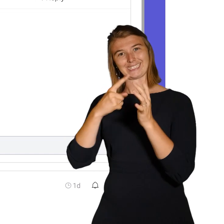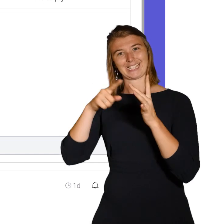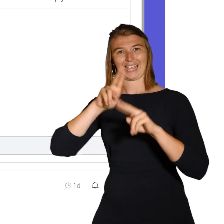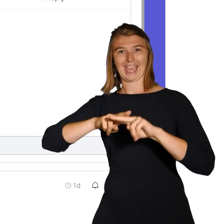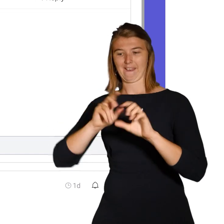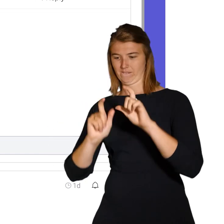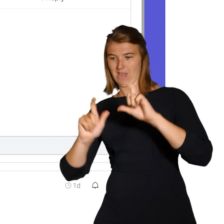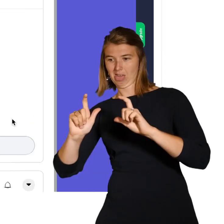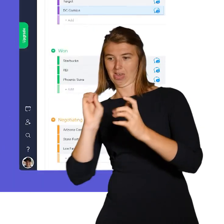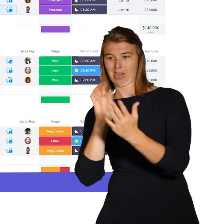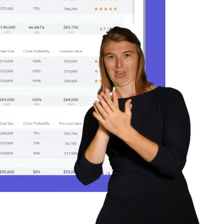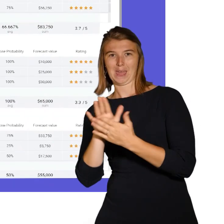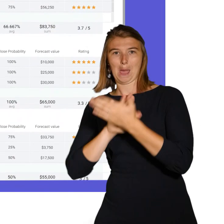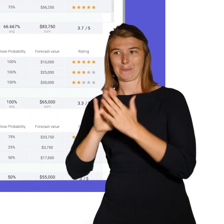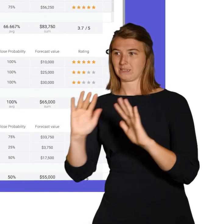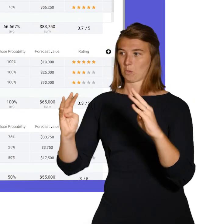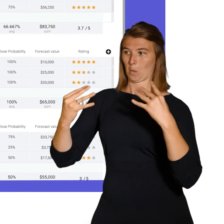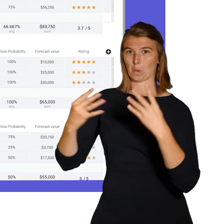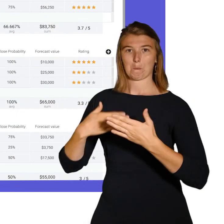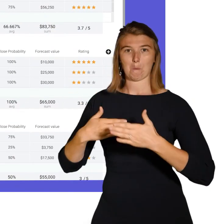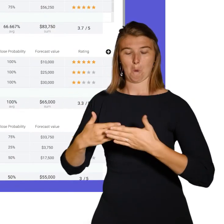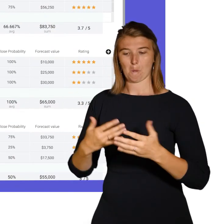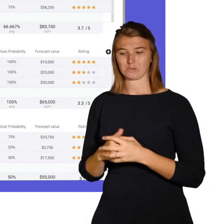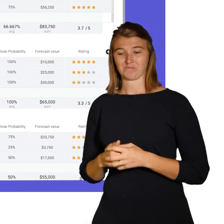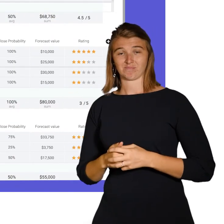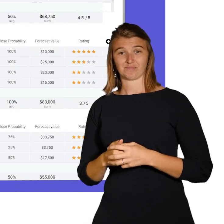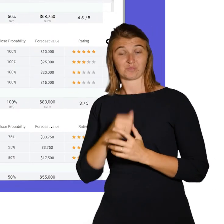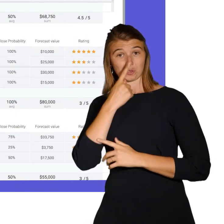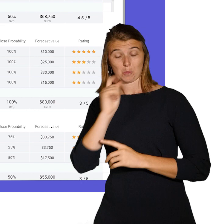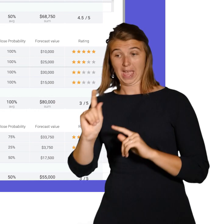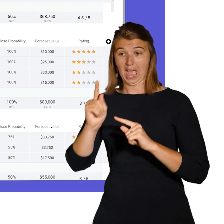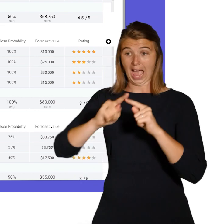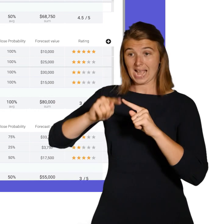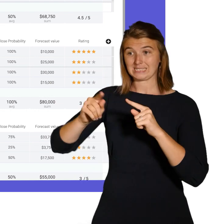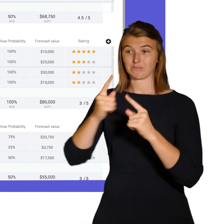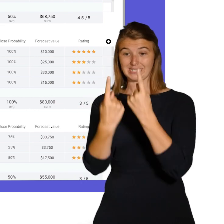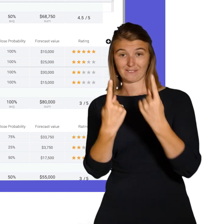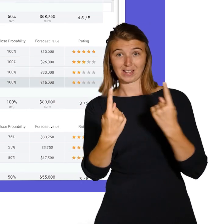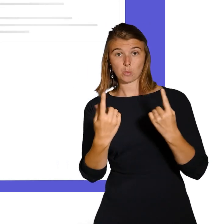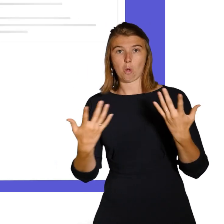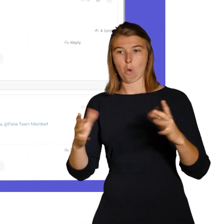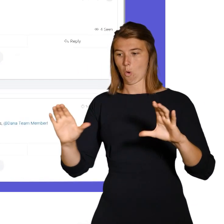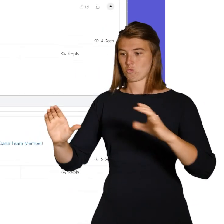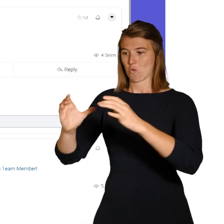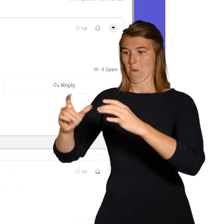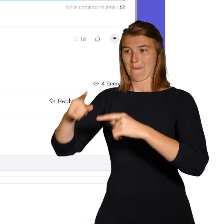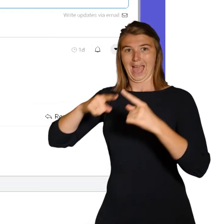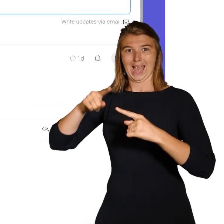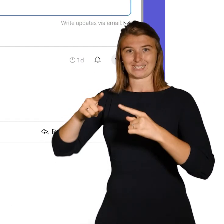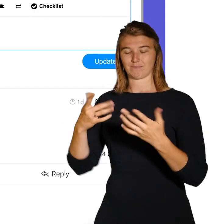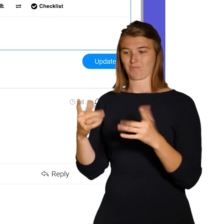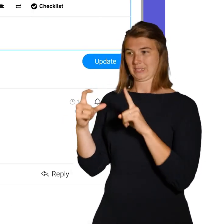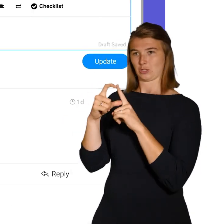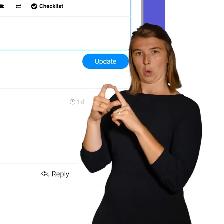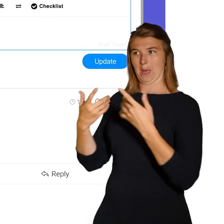In addition to tagging individuals, you can notify groups of team members as well. I see Donna just closed a big deal.